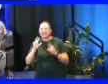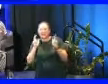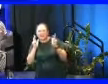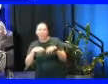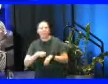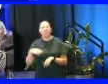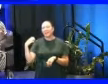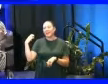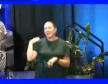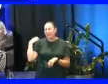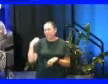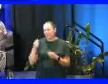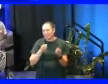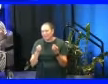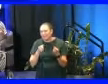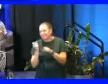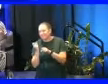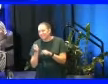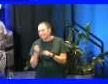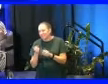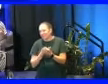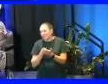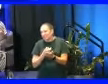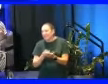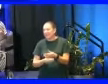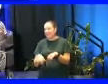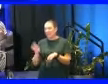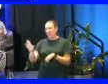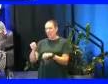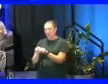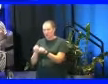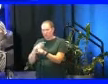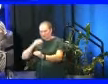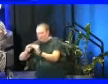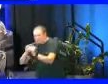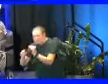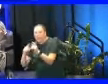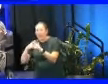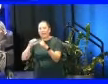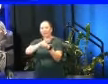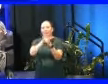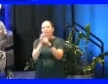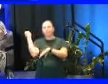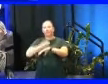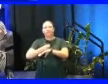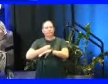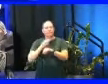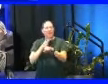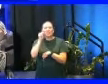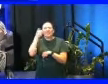and Capitals shoes, the players and coaches. And when the pandemic hit, it shut down after 10